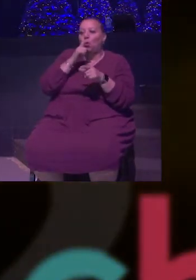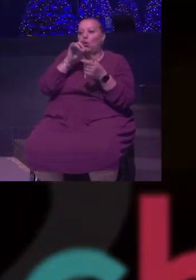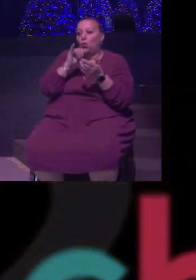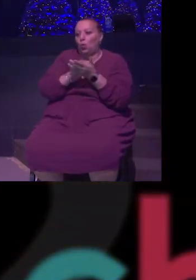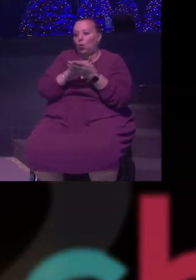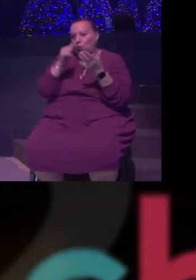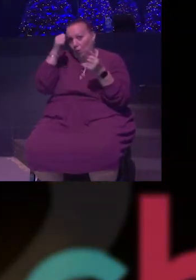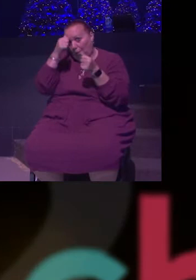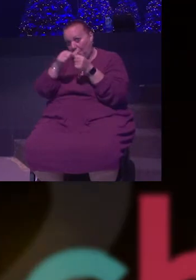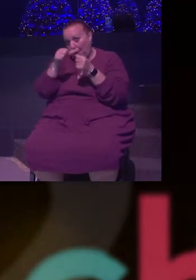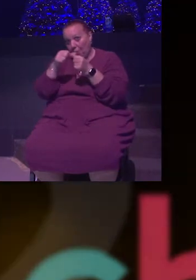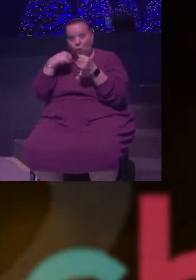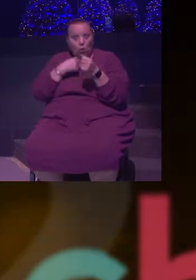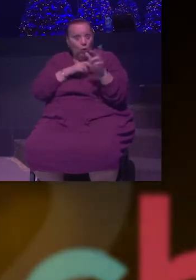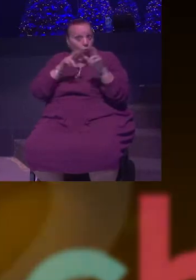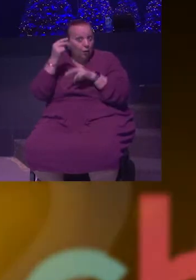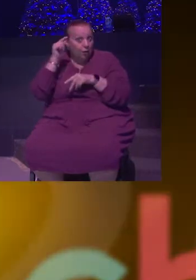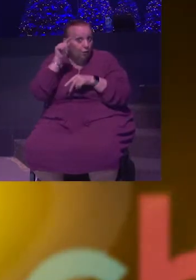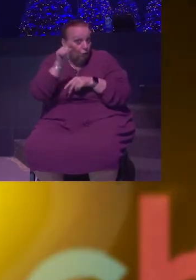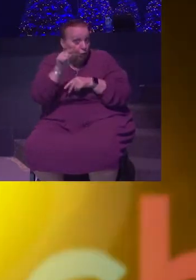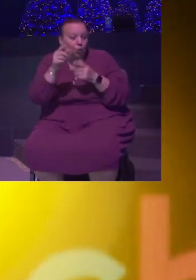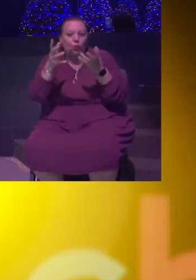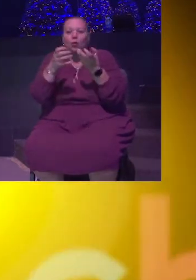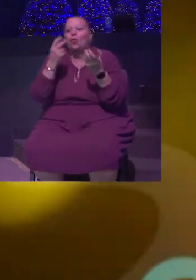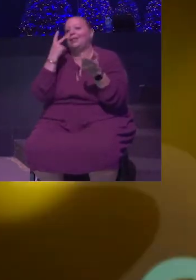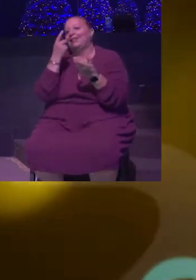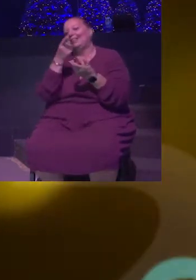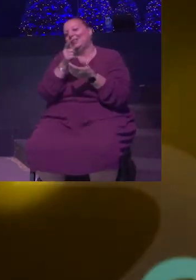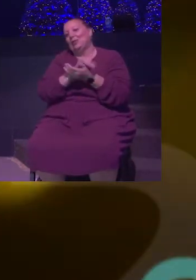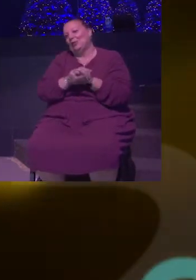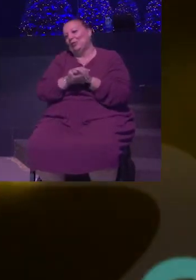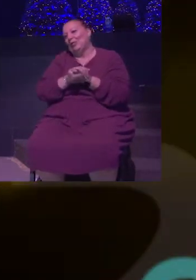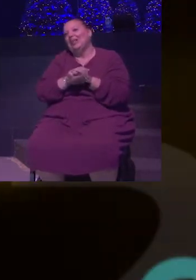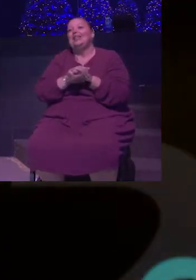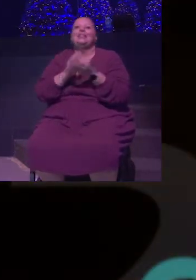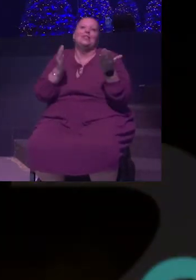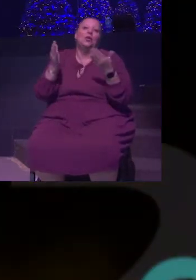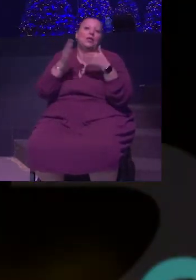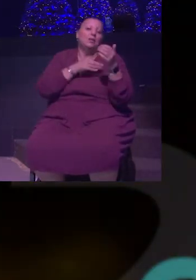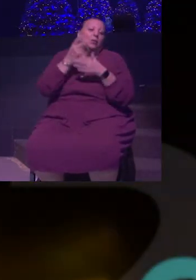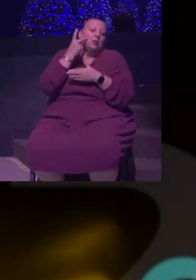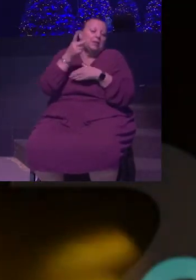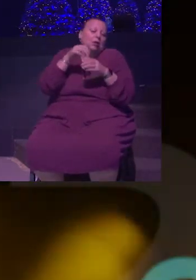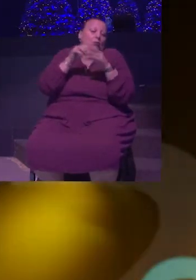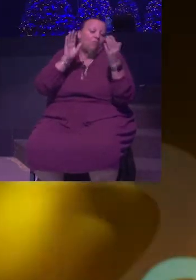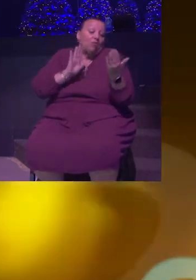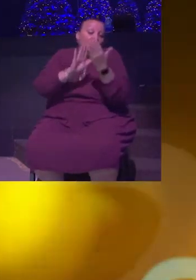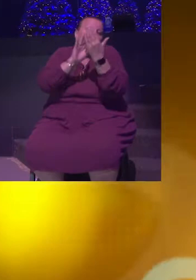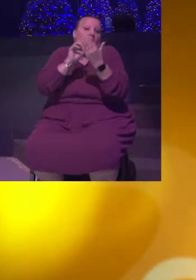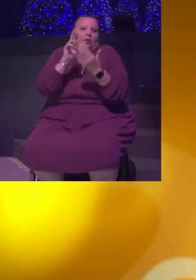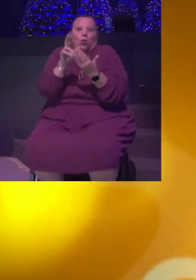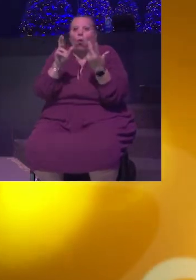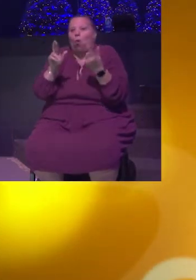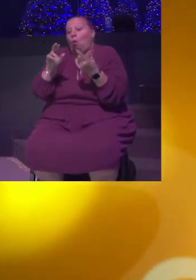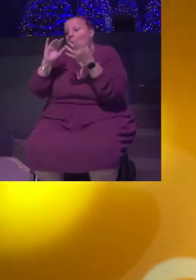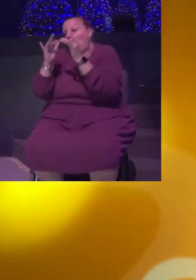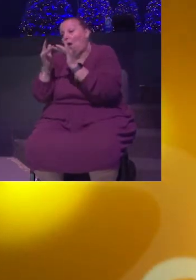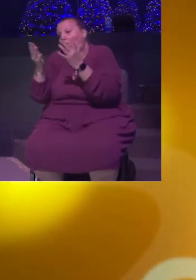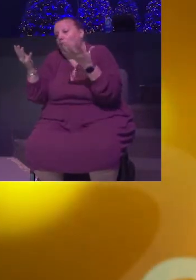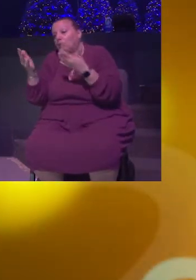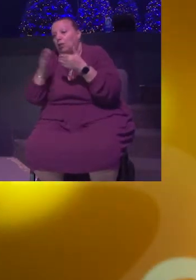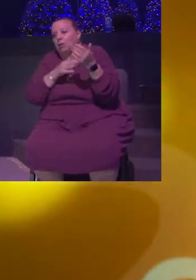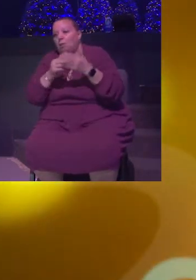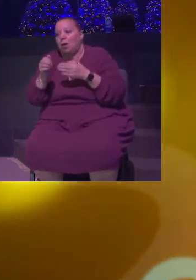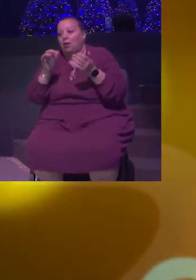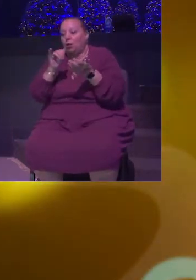remember, we are ready for you and we want to see you. So whether we get to see you in person or you engage online, we